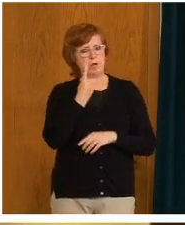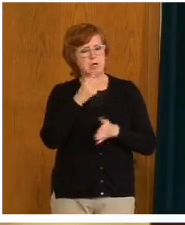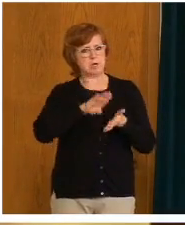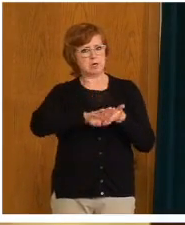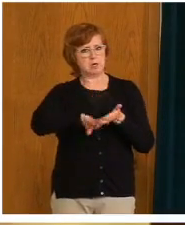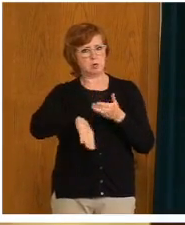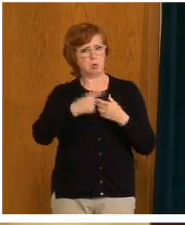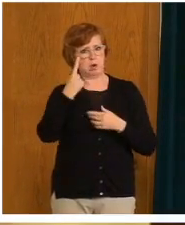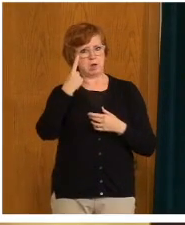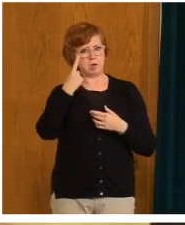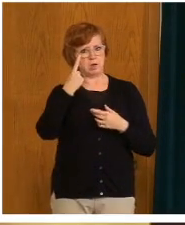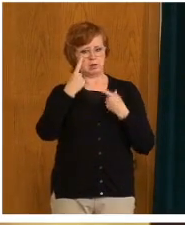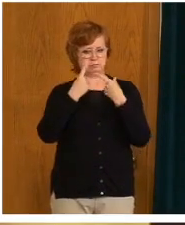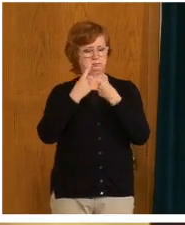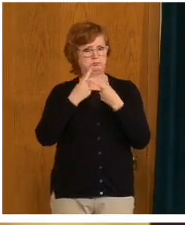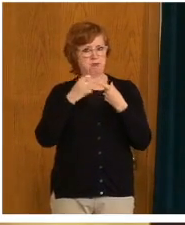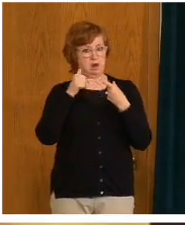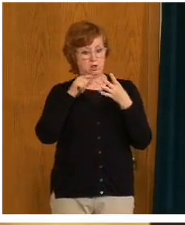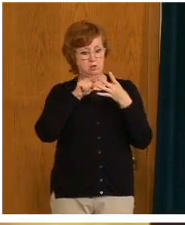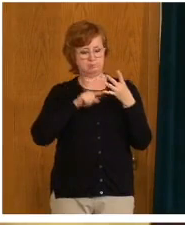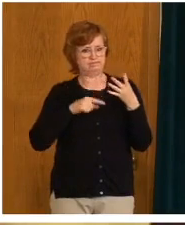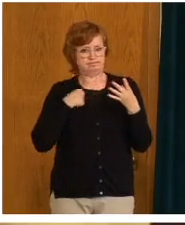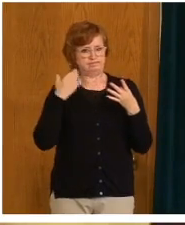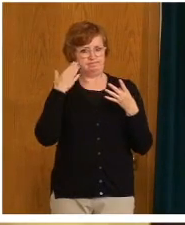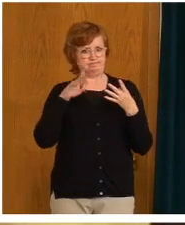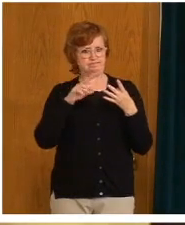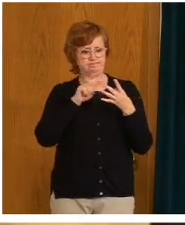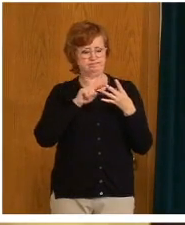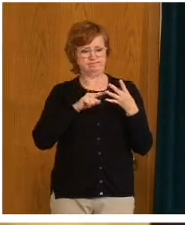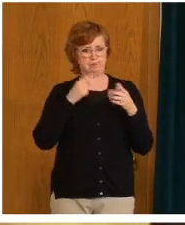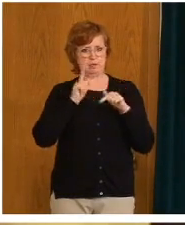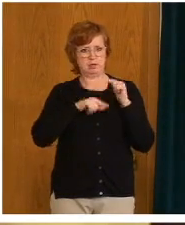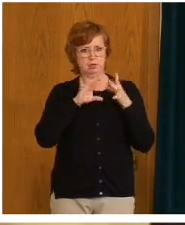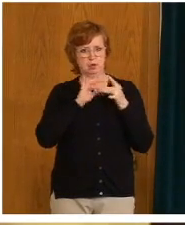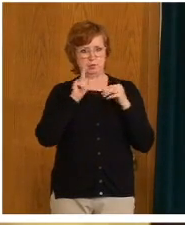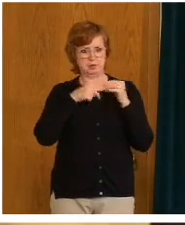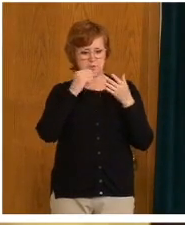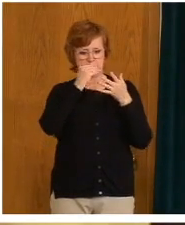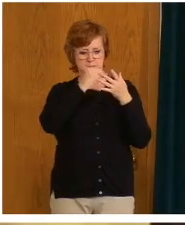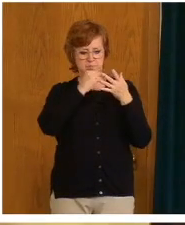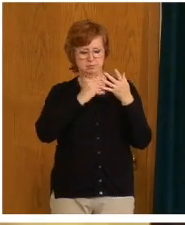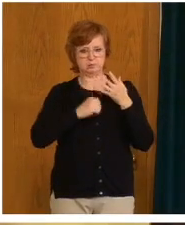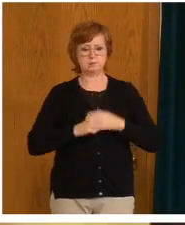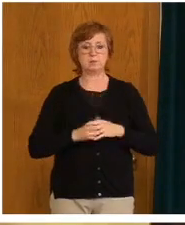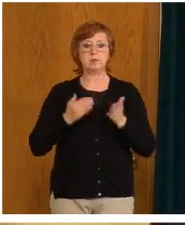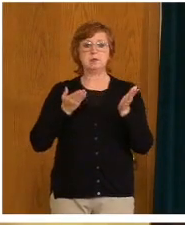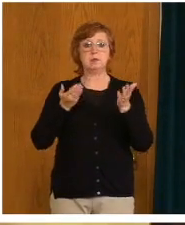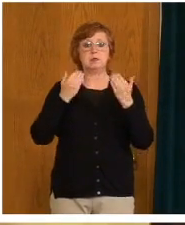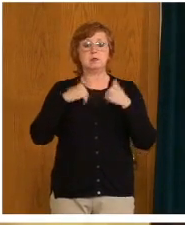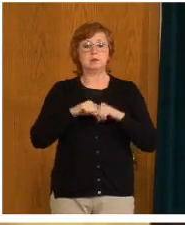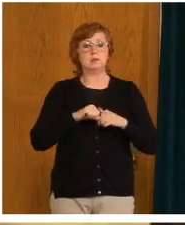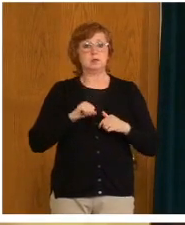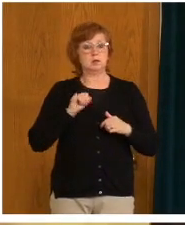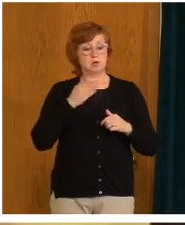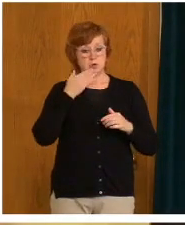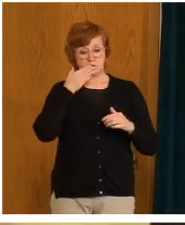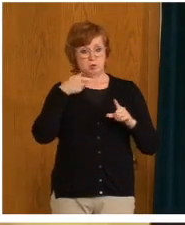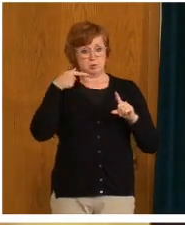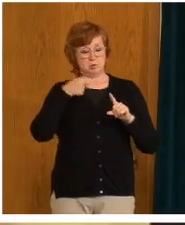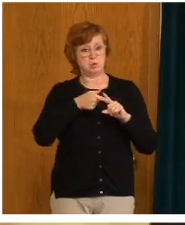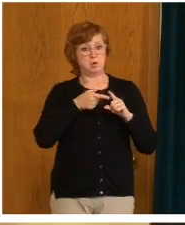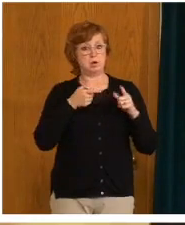charges. That's about all I can say with respect to that. But you are correct with respect to